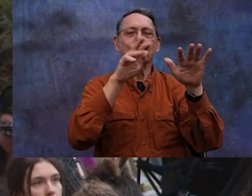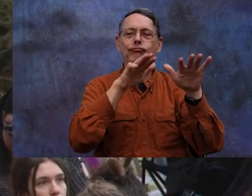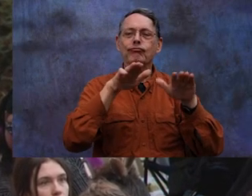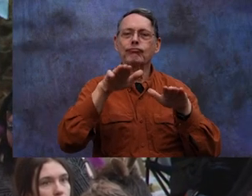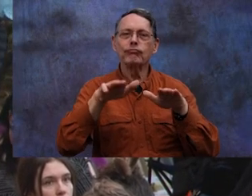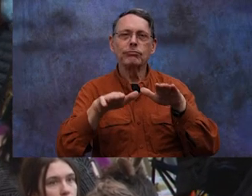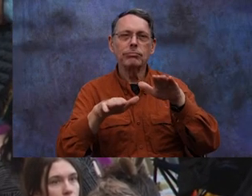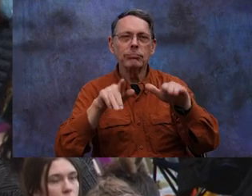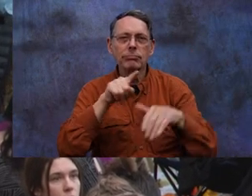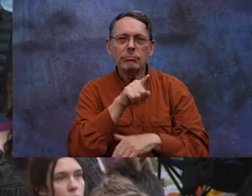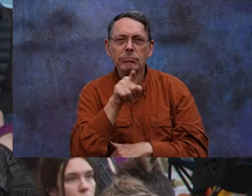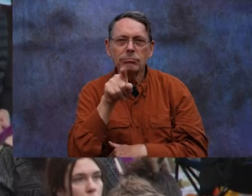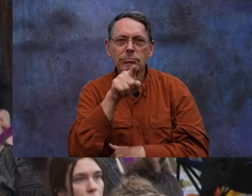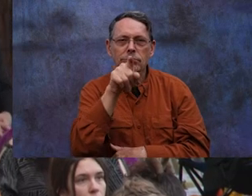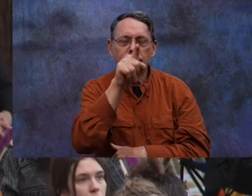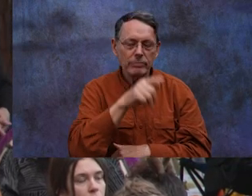inland,